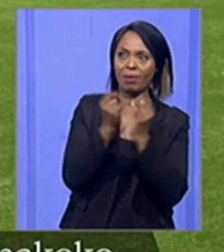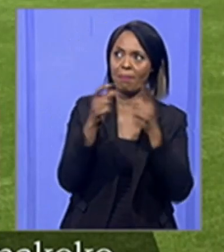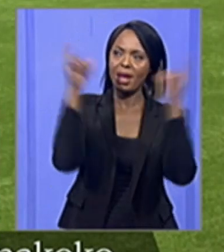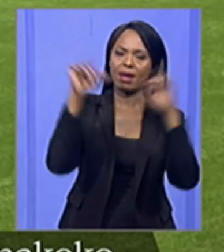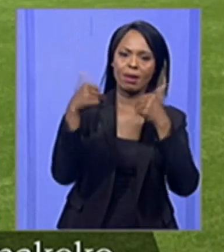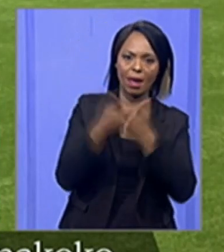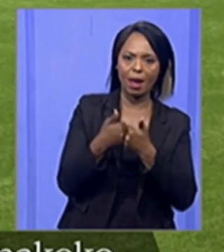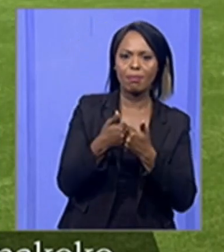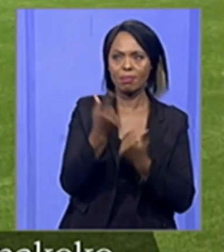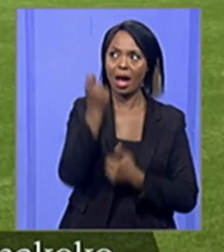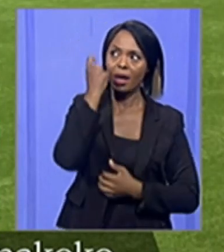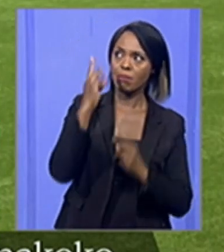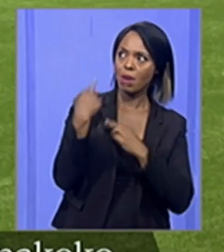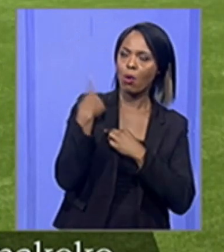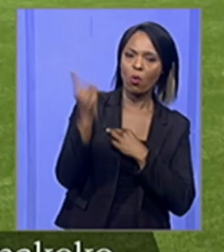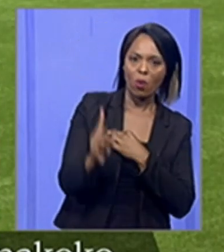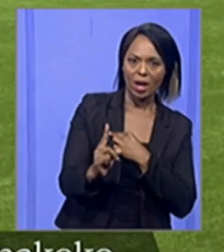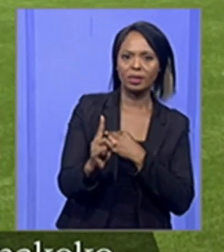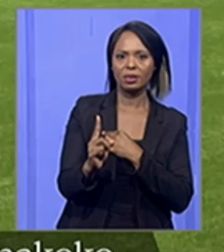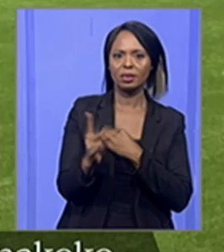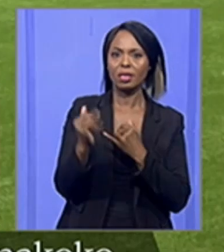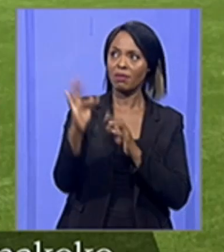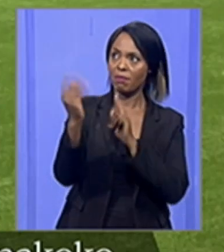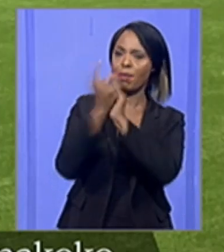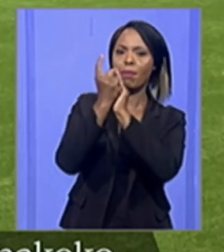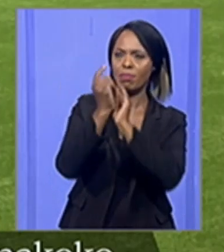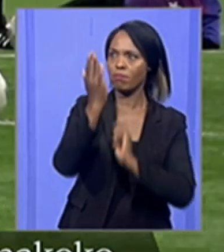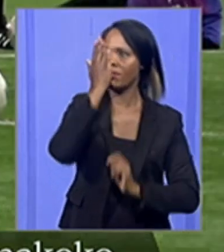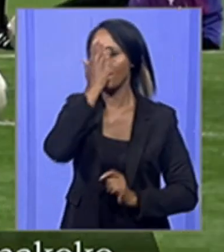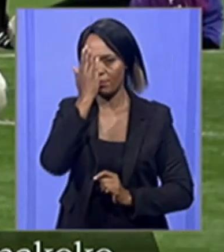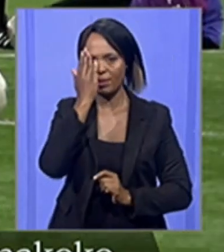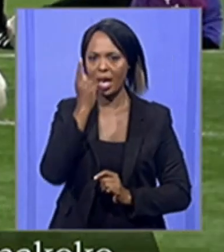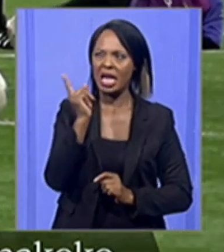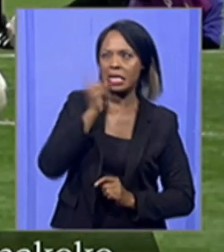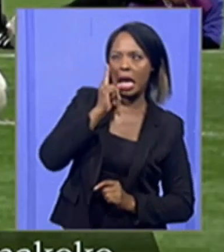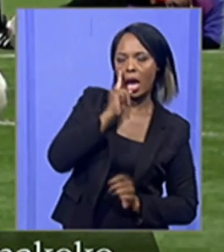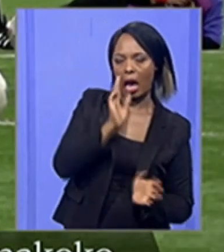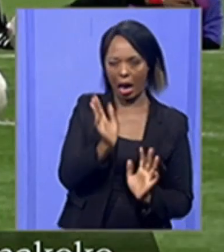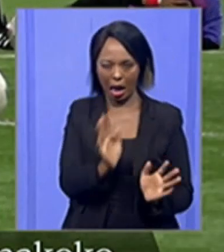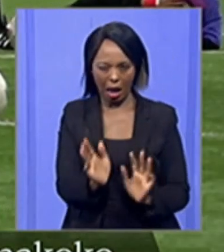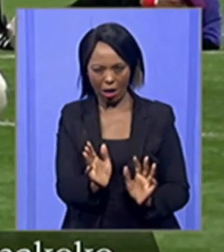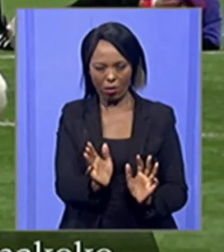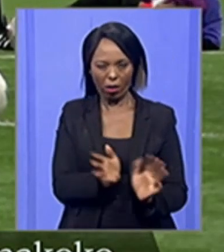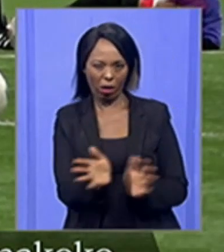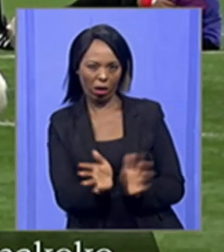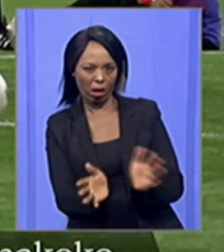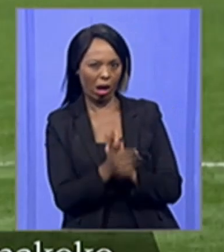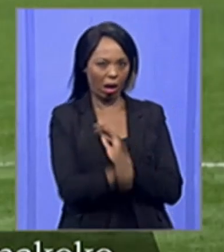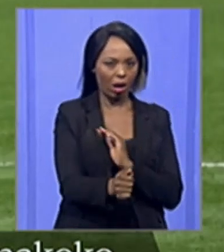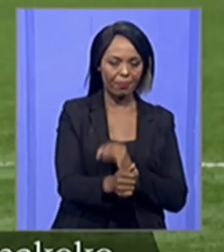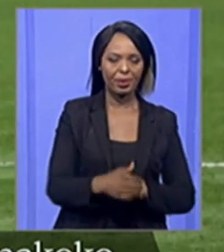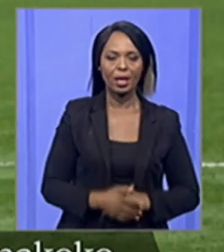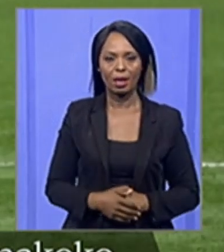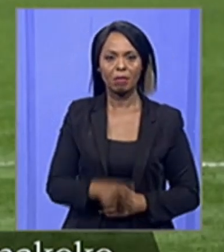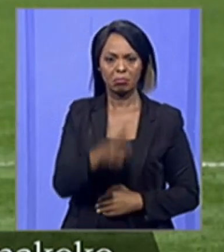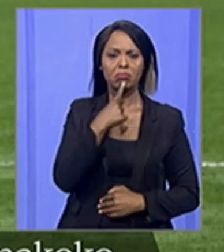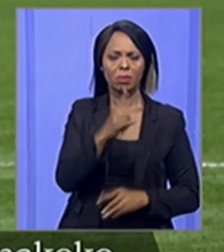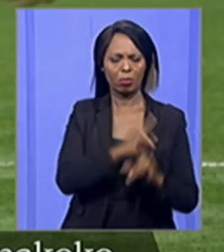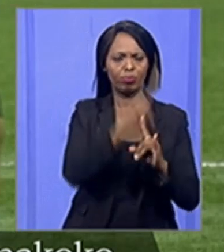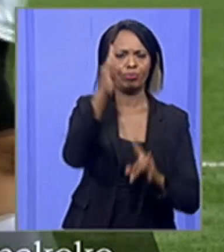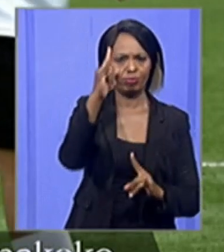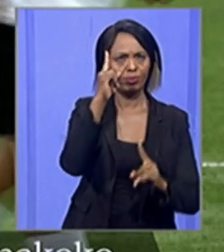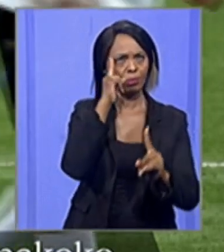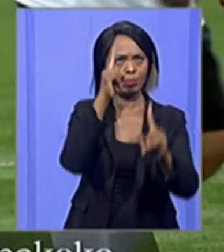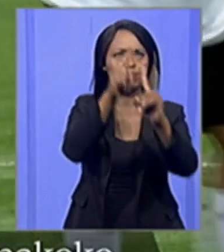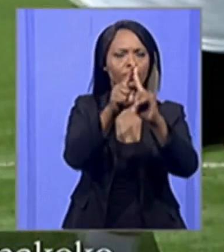and what it means to play at those levels and how it tests you. Sehlopha se ikemišeditše go fenya dipapadi maotong a mabedi kgatlhanong